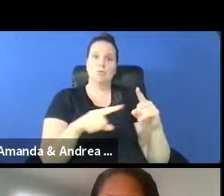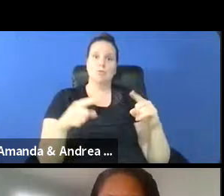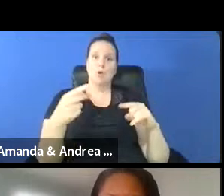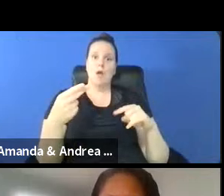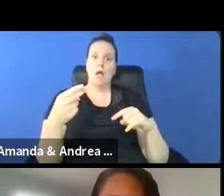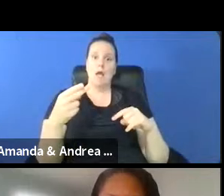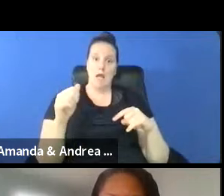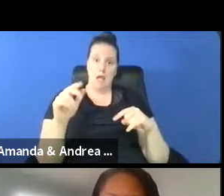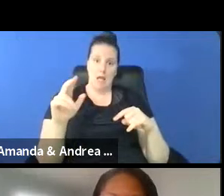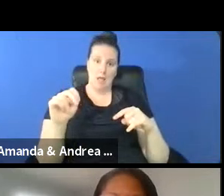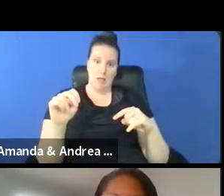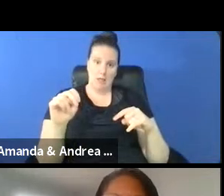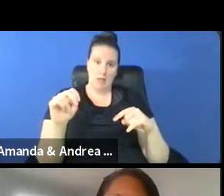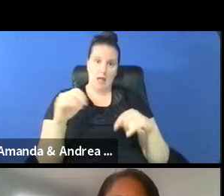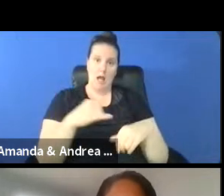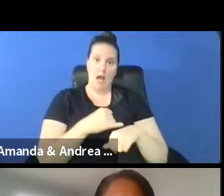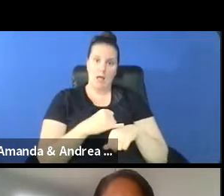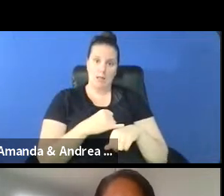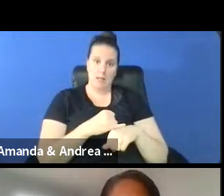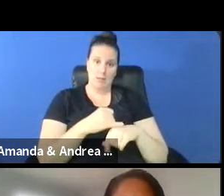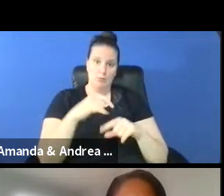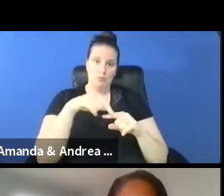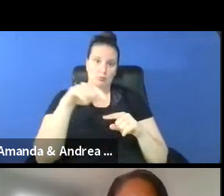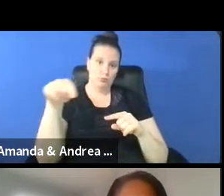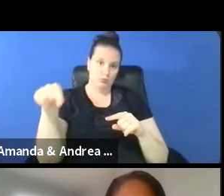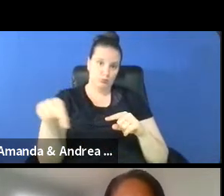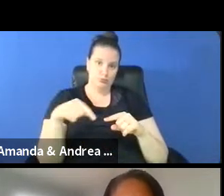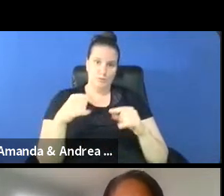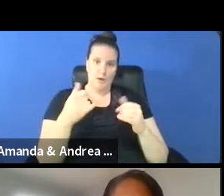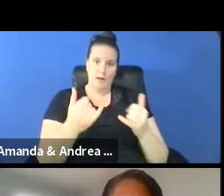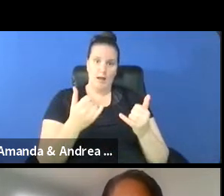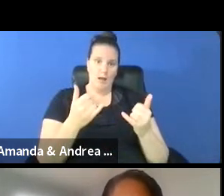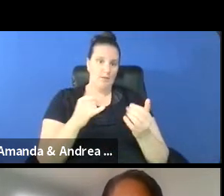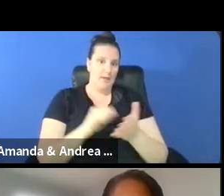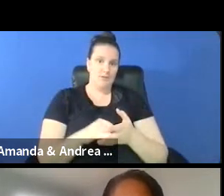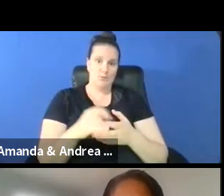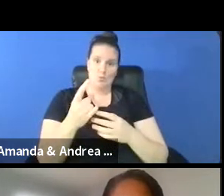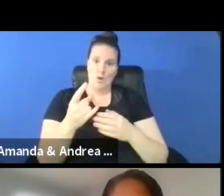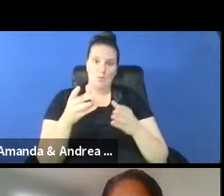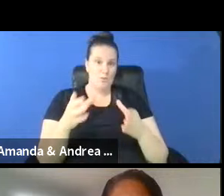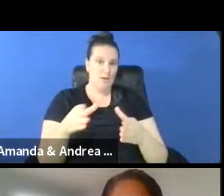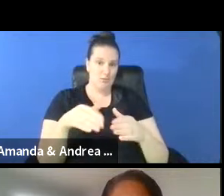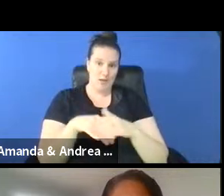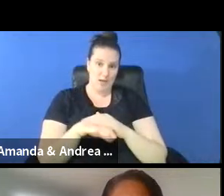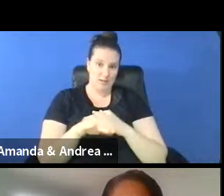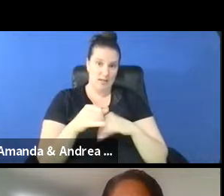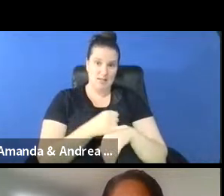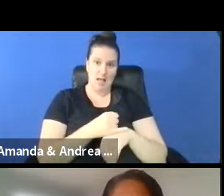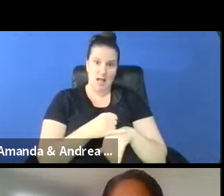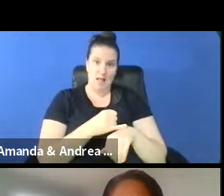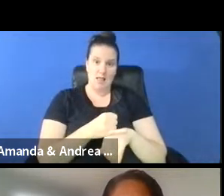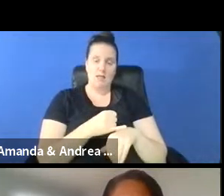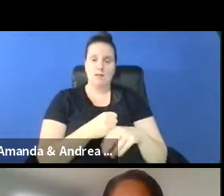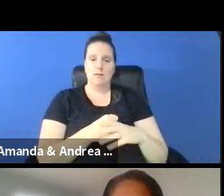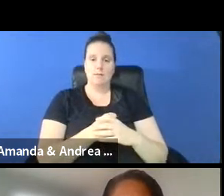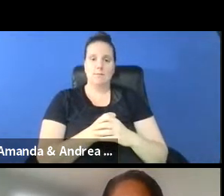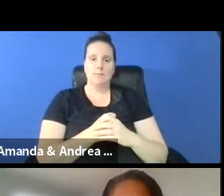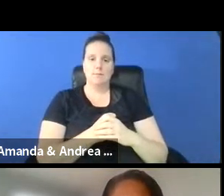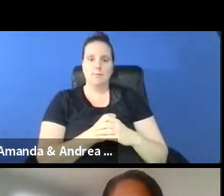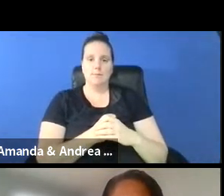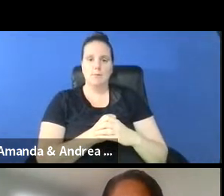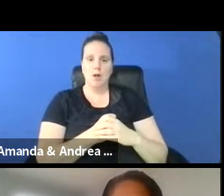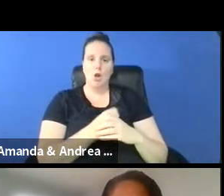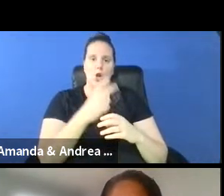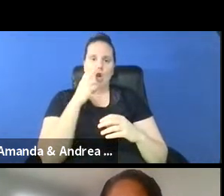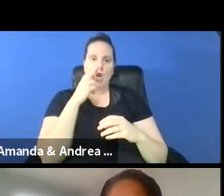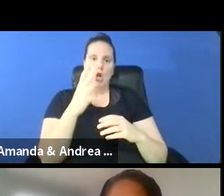Island? And right now, that's the only way to access the island. But as we are looking at the reconstruction